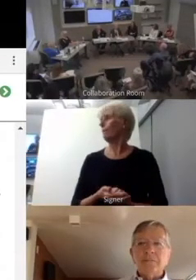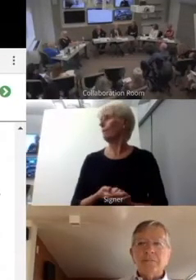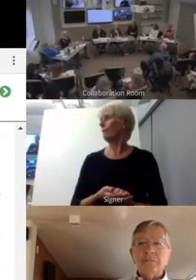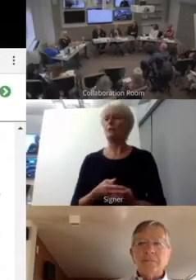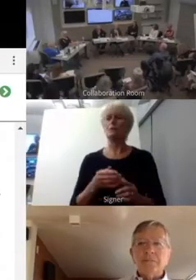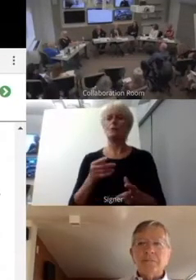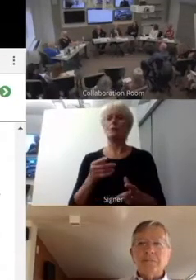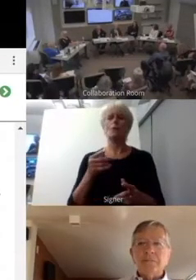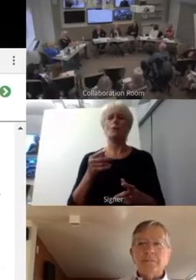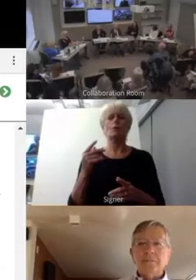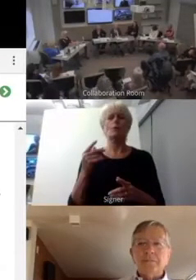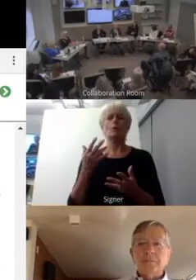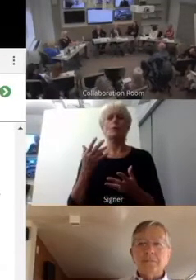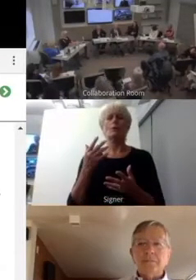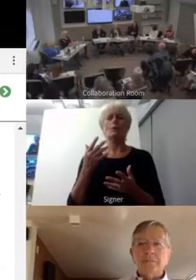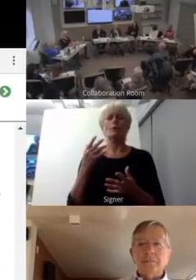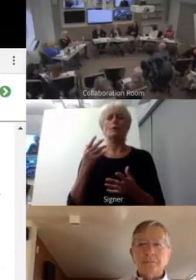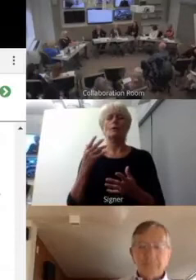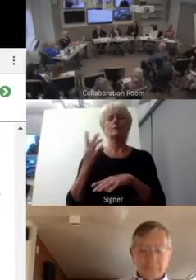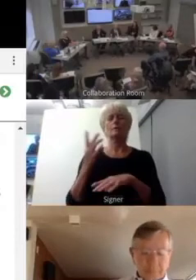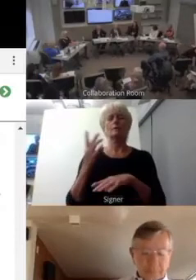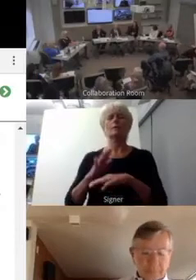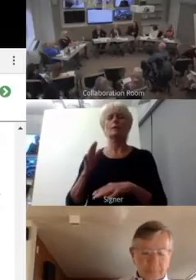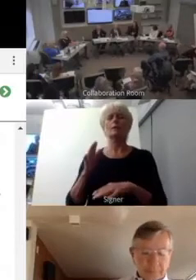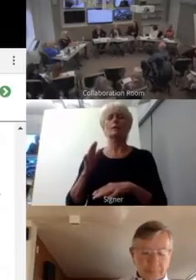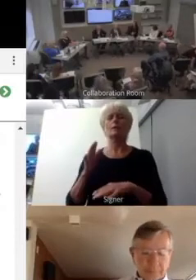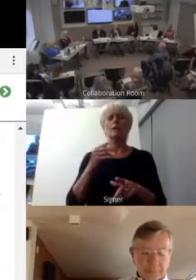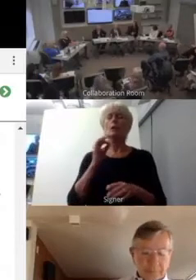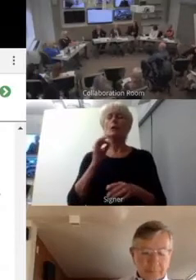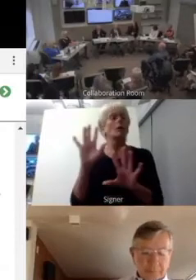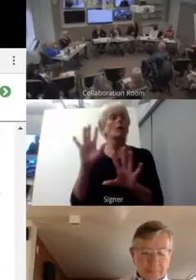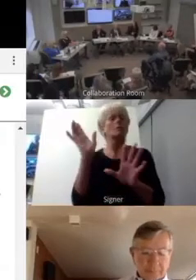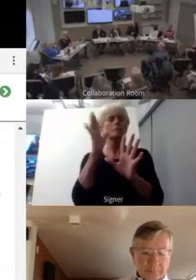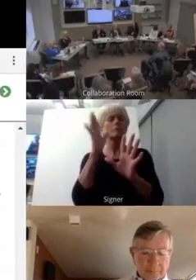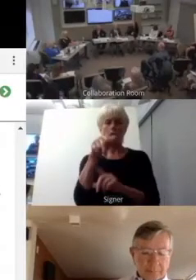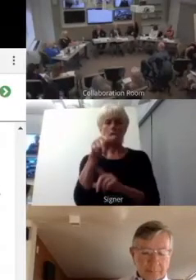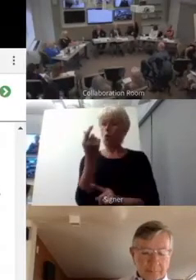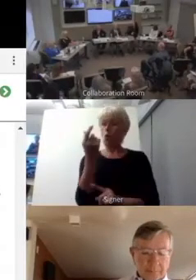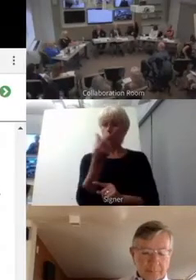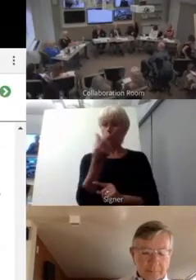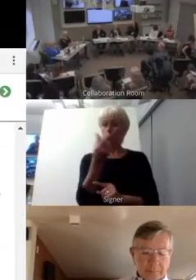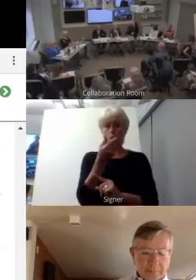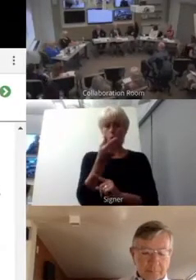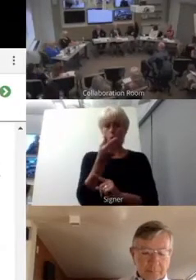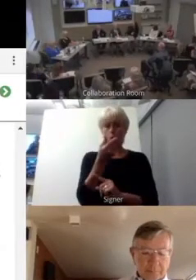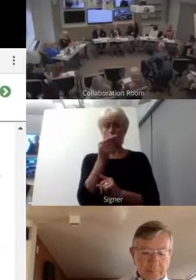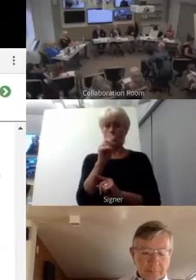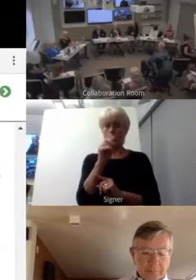So tell us, did Google change their practices as a result of the intervention of the University of California?